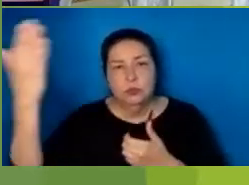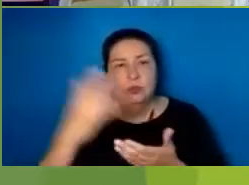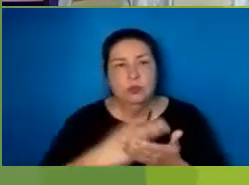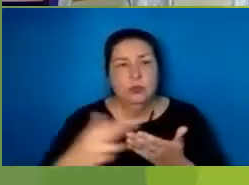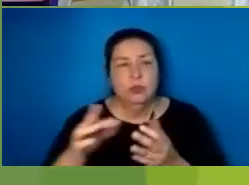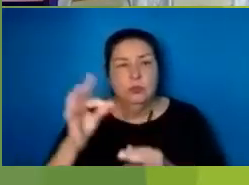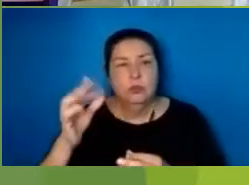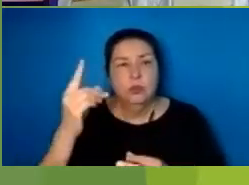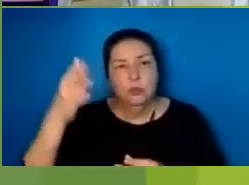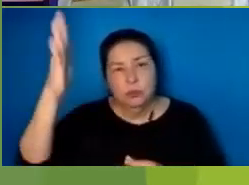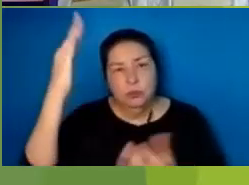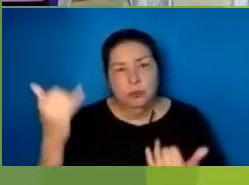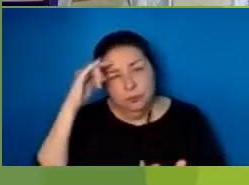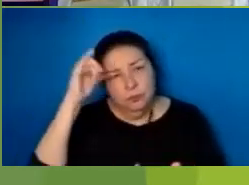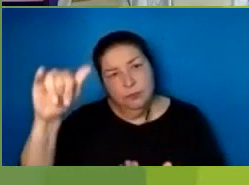now and forever.